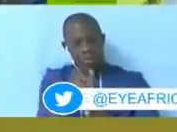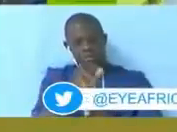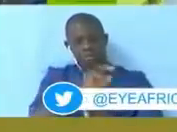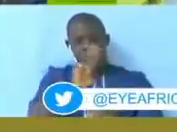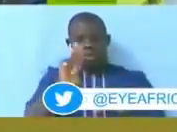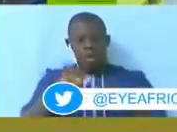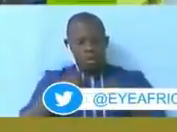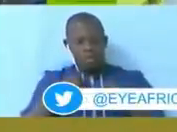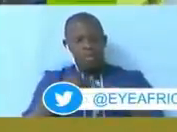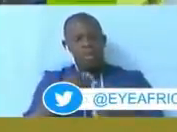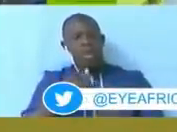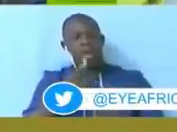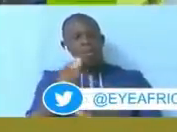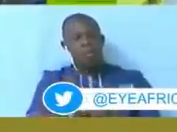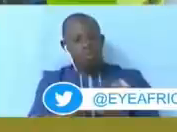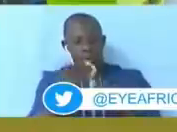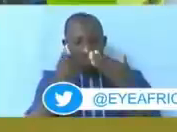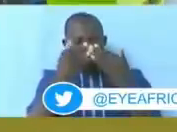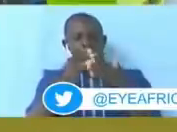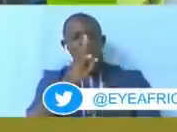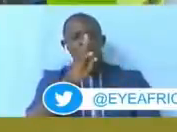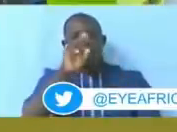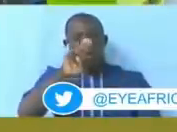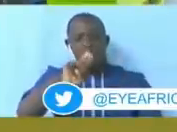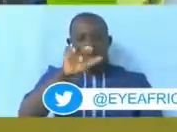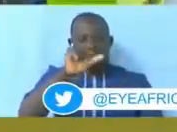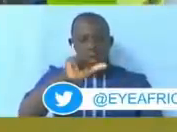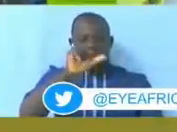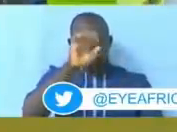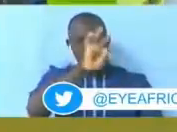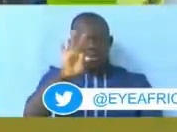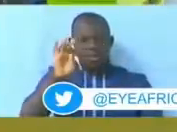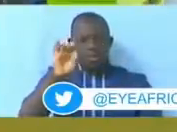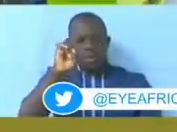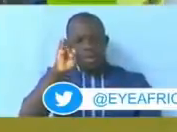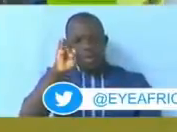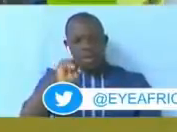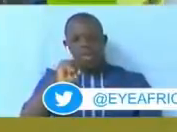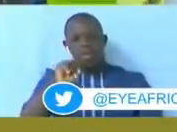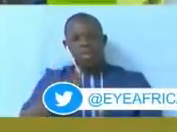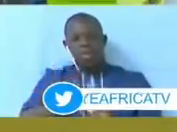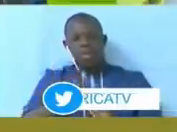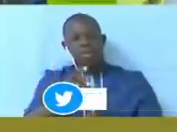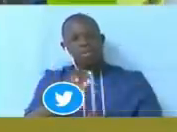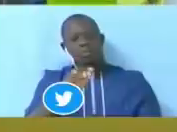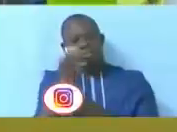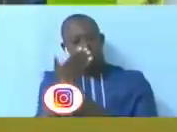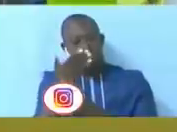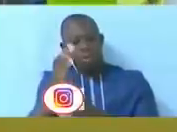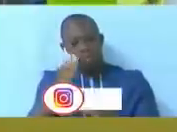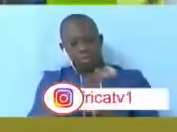was informed by Nafi. Nafi en kala mutande nyinna. That doctor was